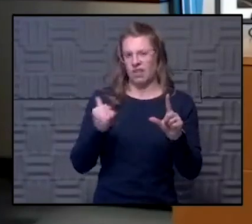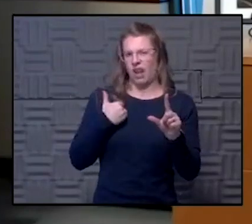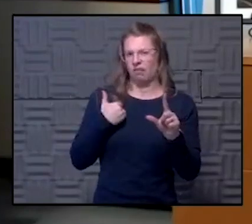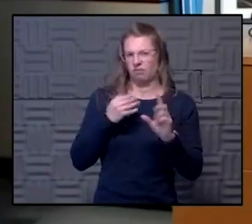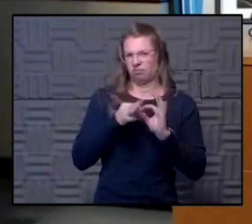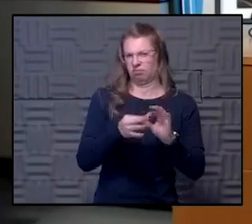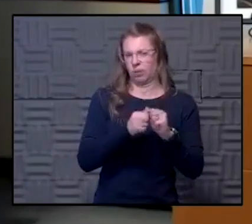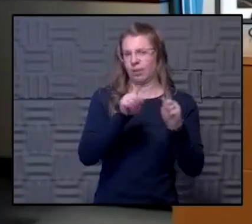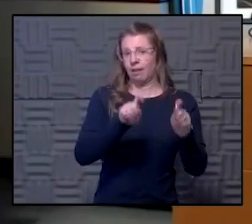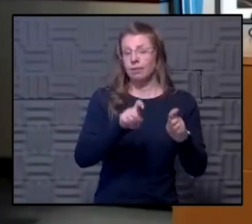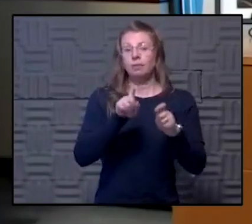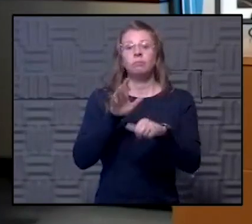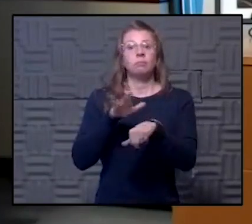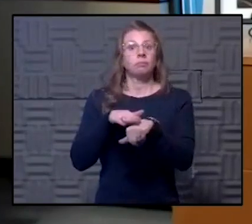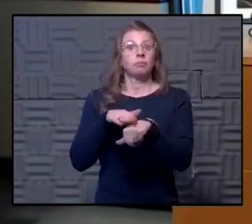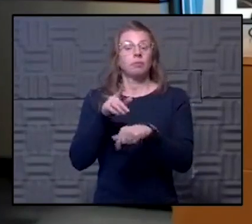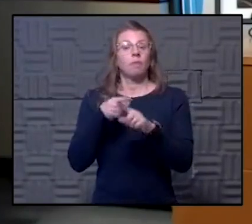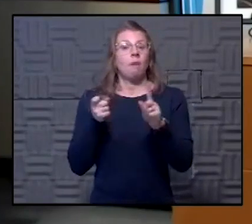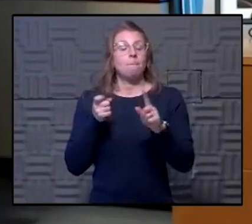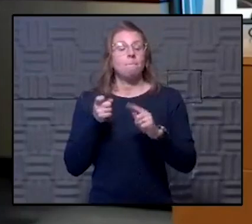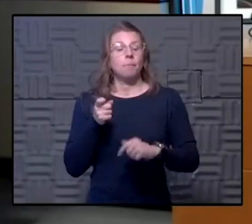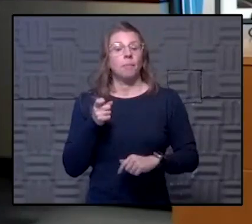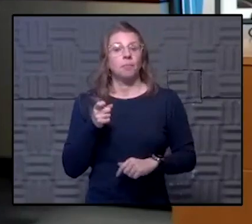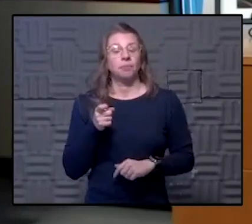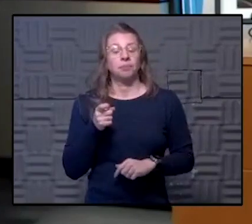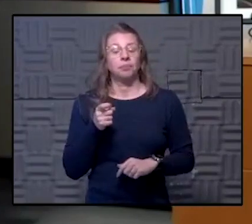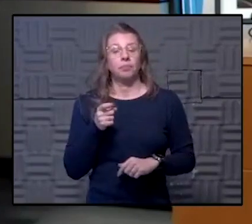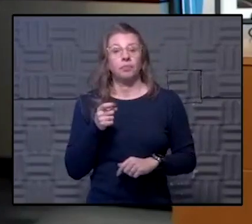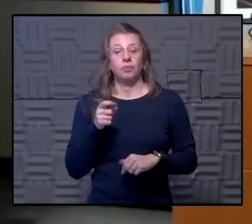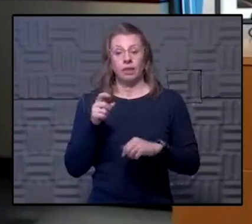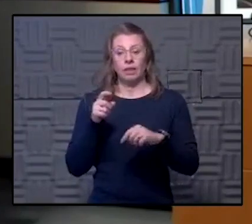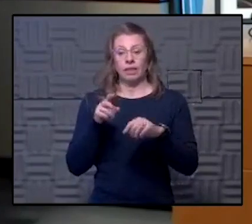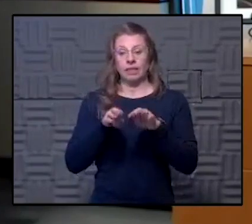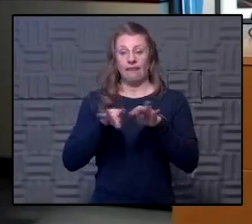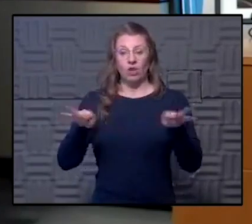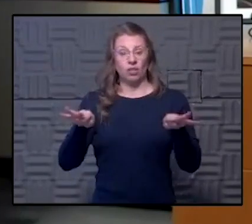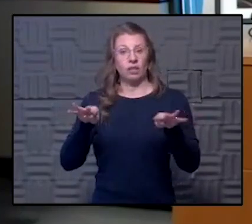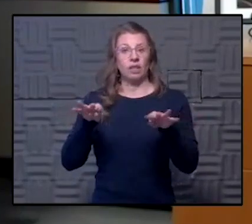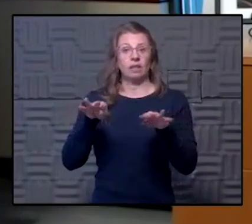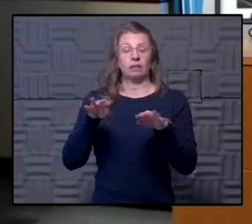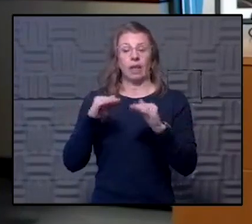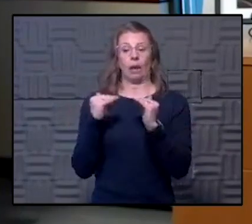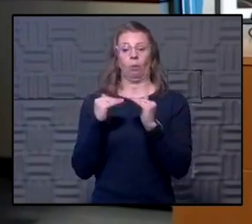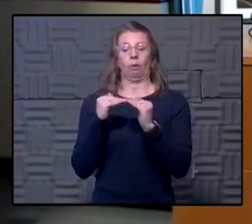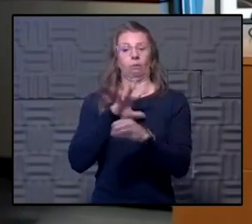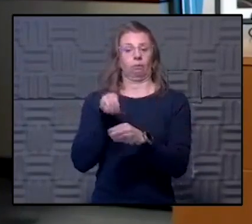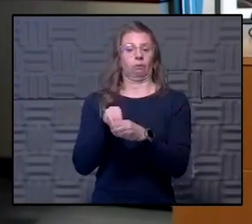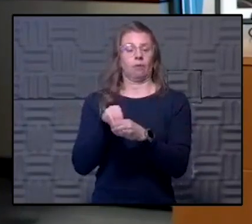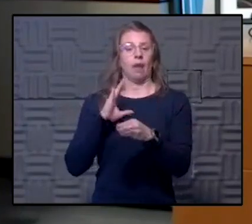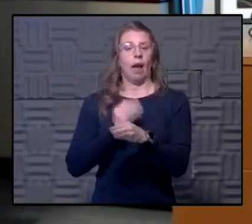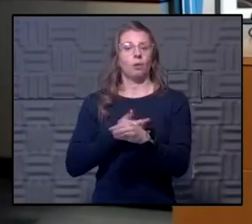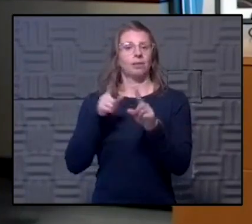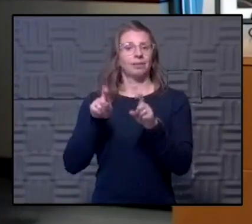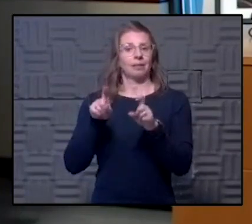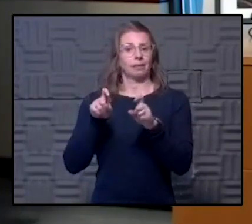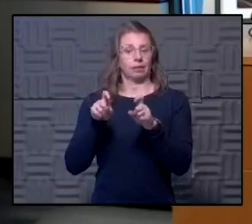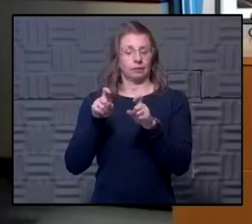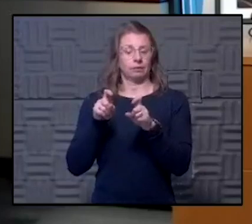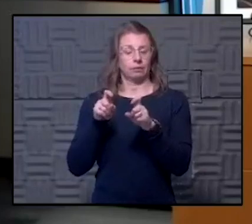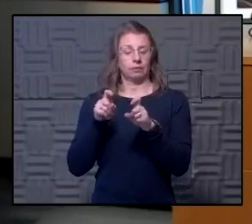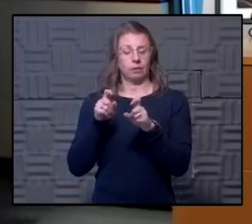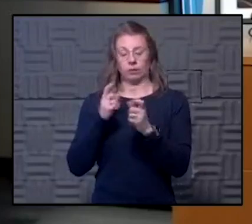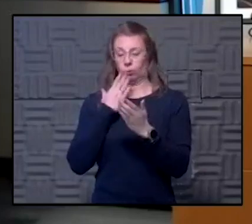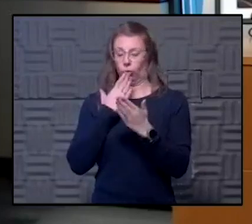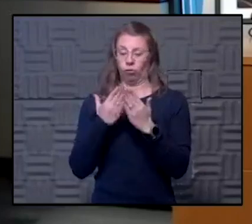testing. And by the way, from a diversity, equity, and inclusion perspective, our testing has been very good,